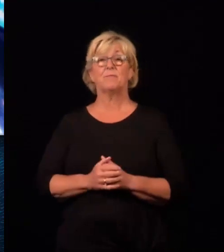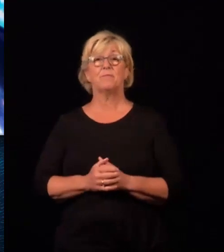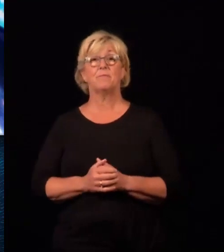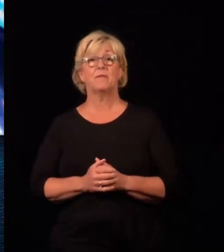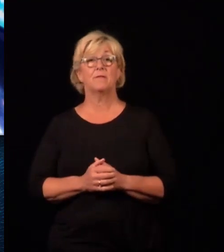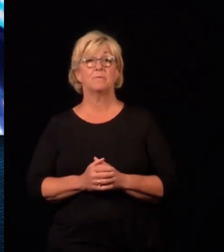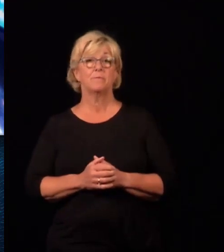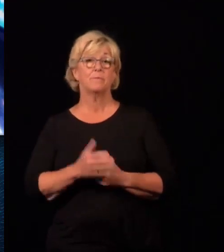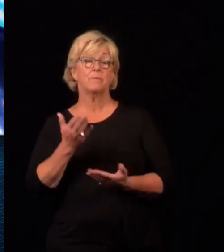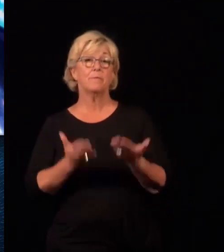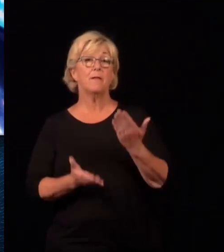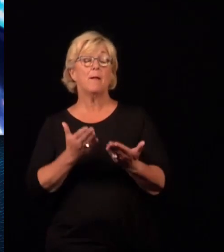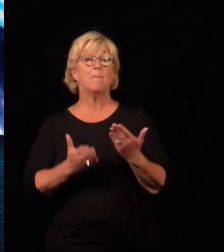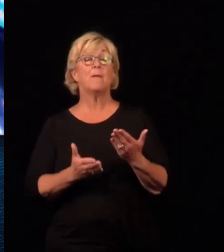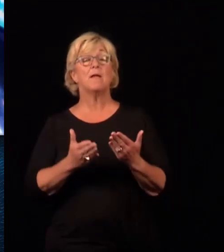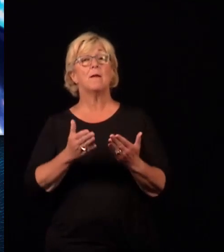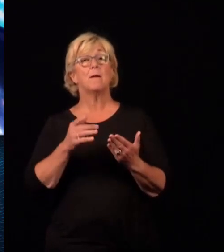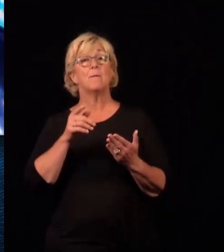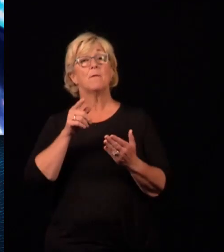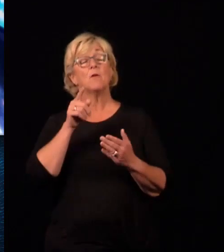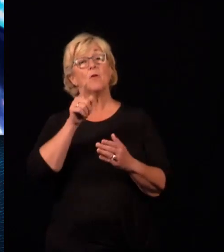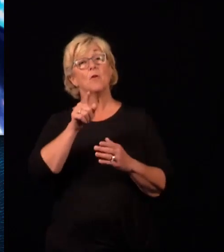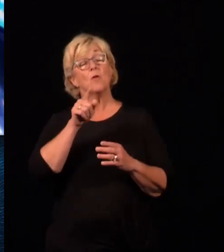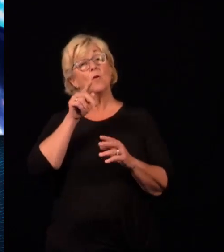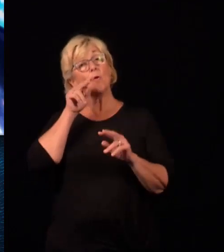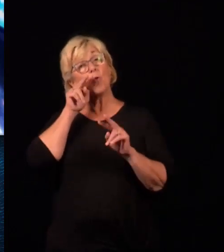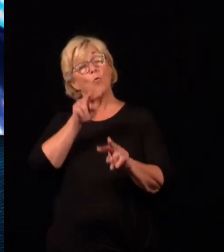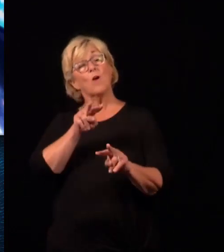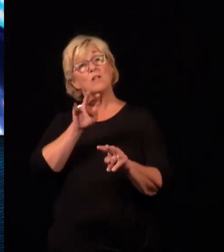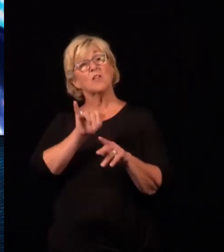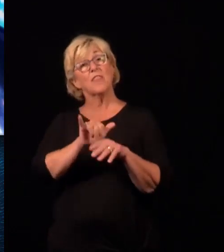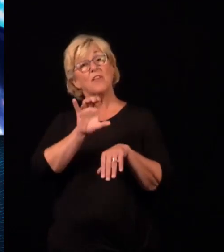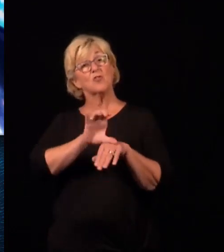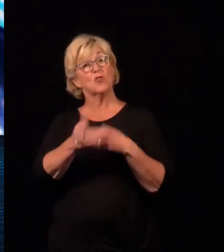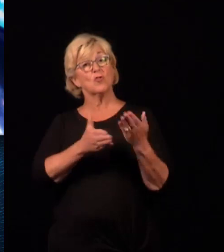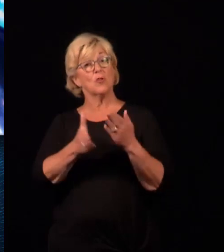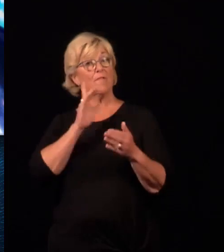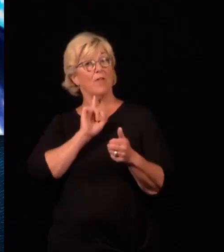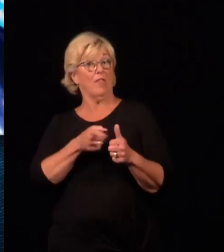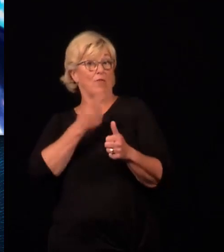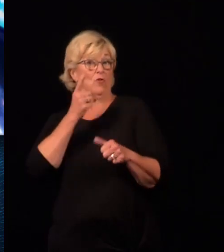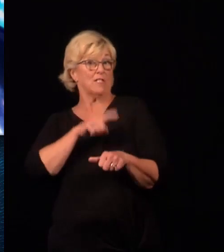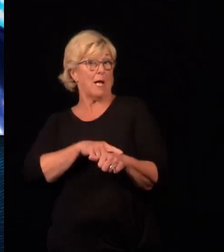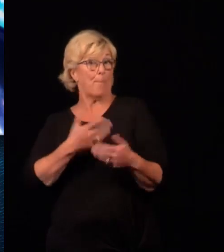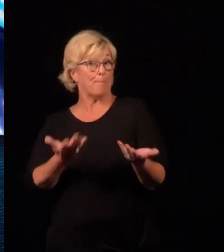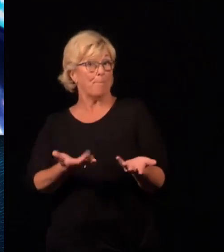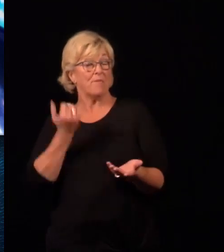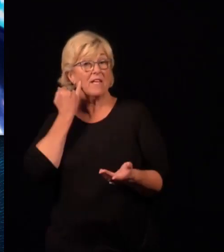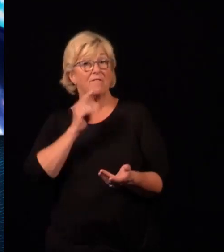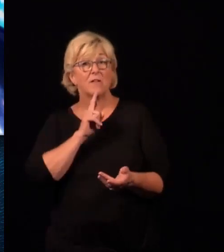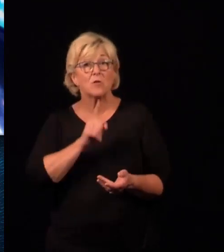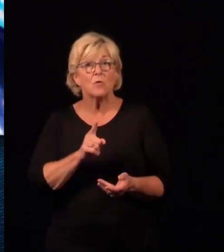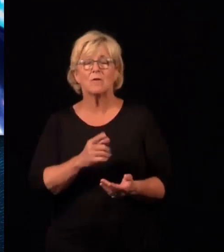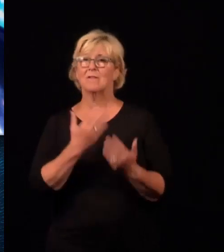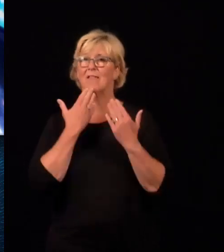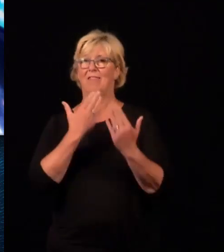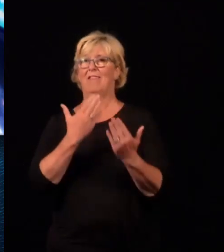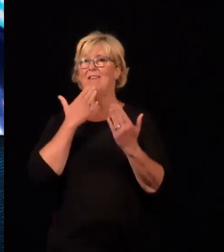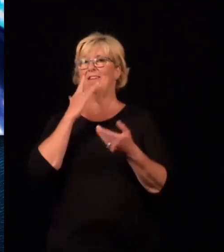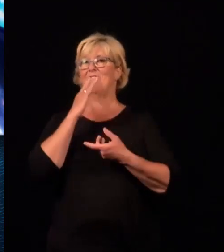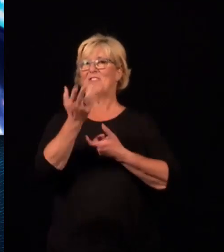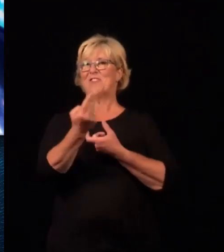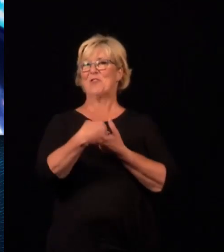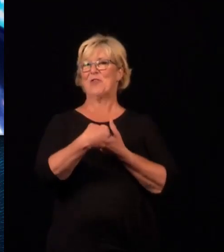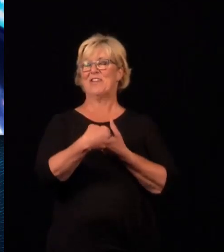may be that you're tuning in to this streaming service for the very first time. If so, thank you so much for joining